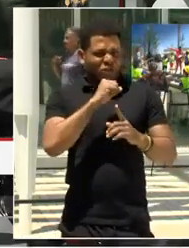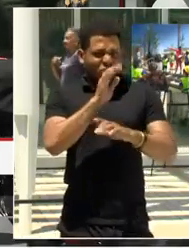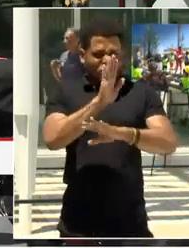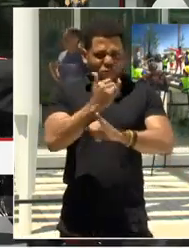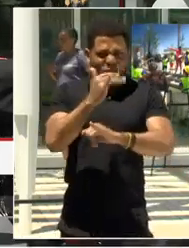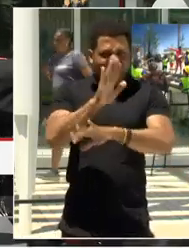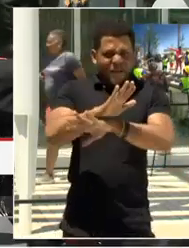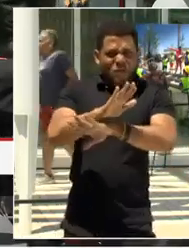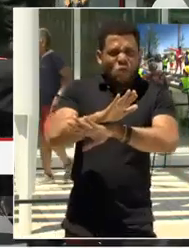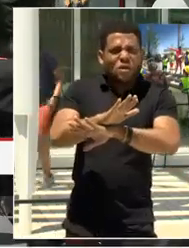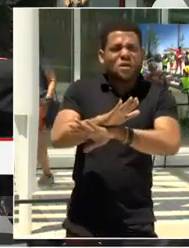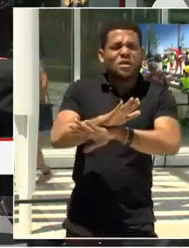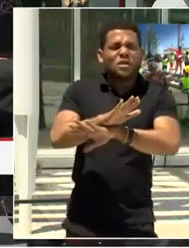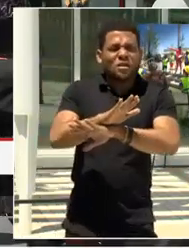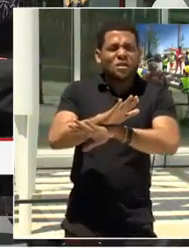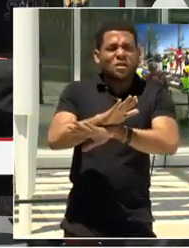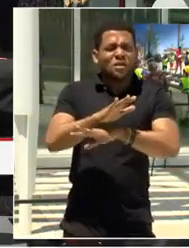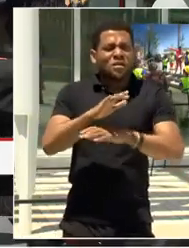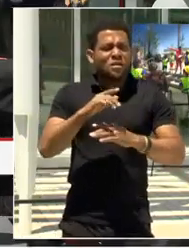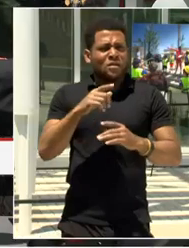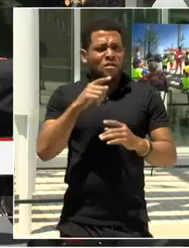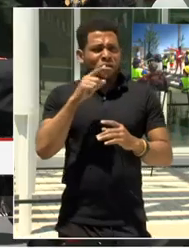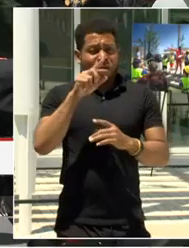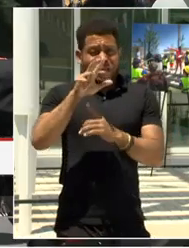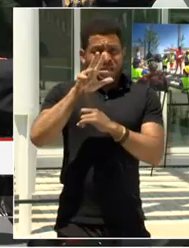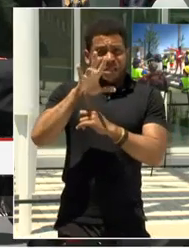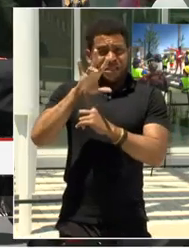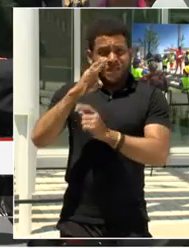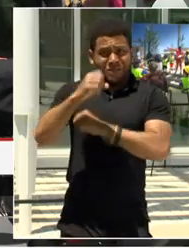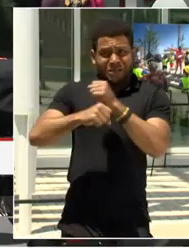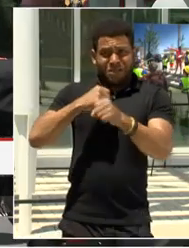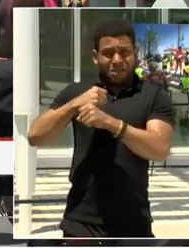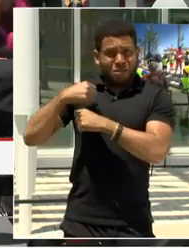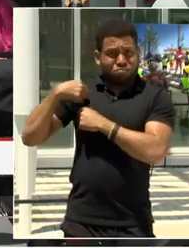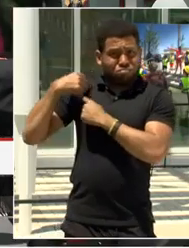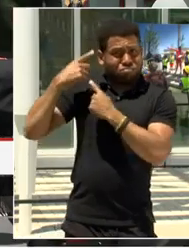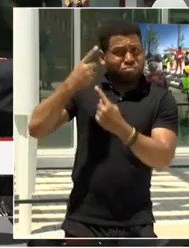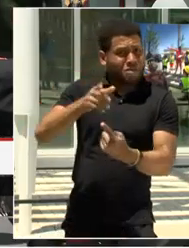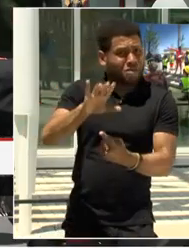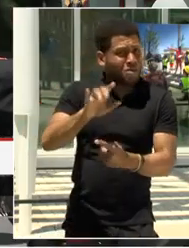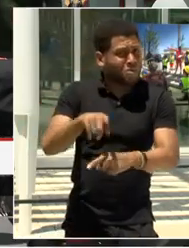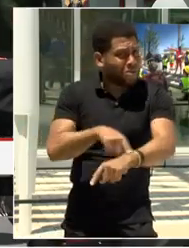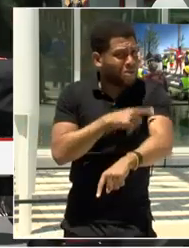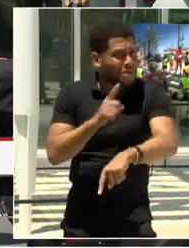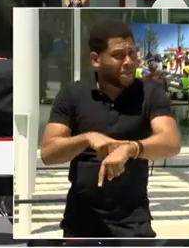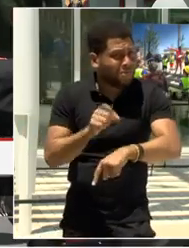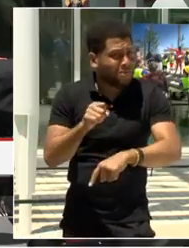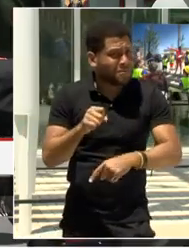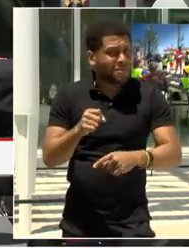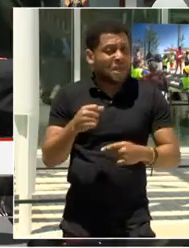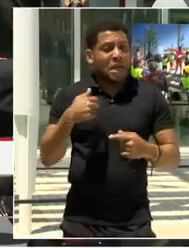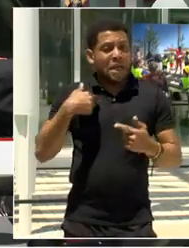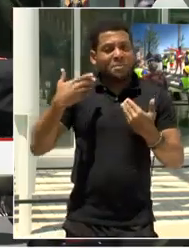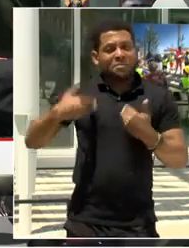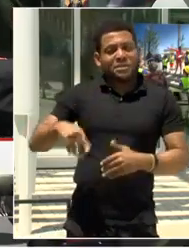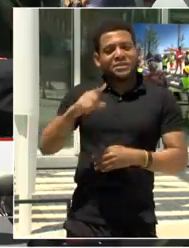is a very long time. I am thrilled to be with you. I am Zachary Parker. I have the privilege of representing Ward 5 on the DC Council. I